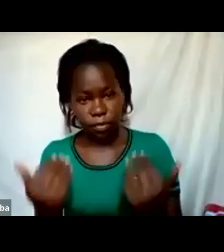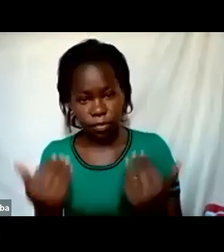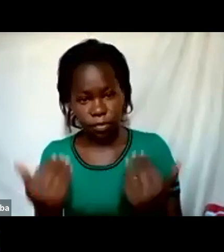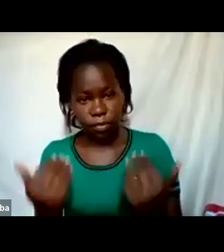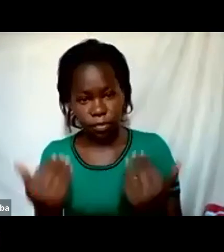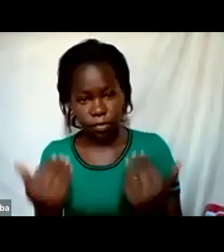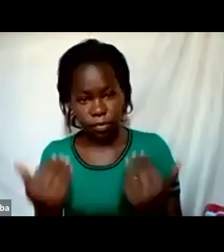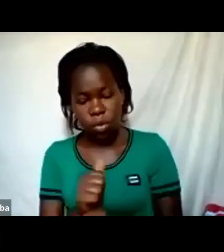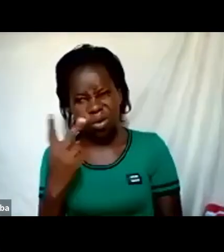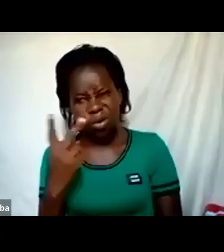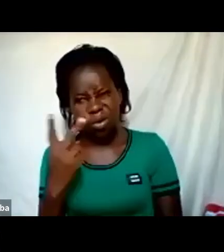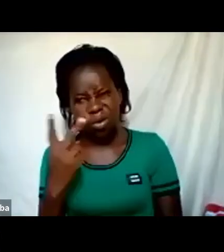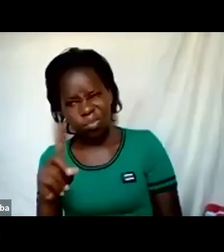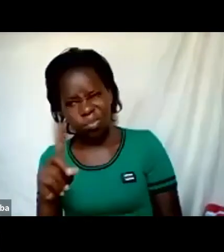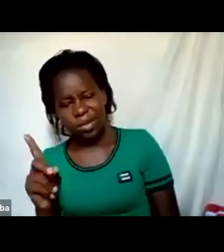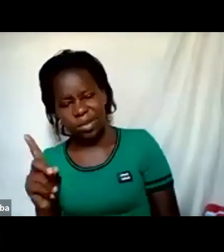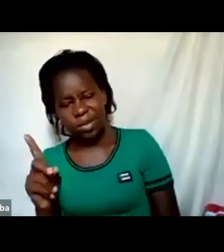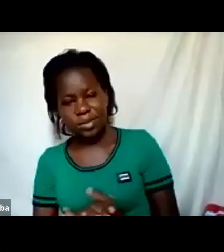2 more minutes.